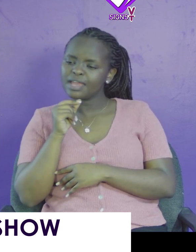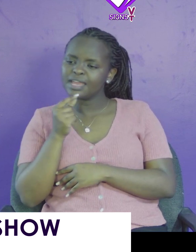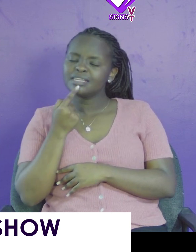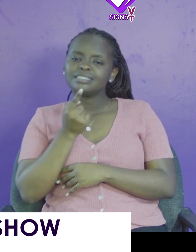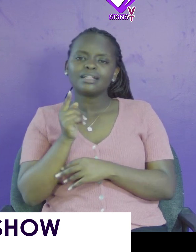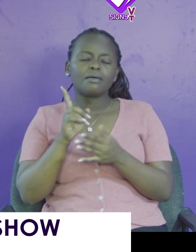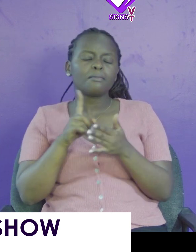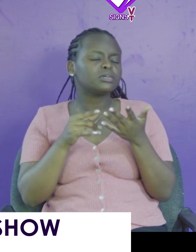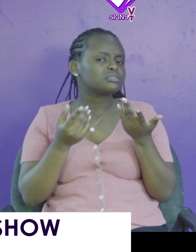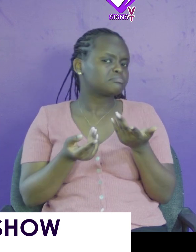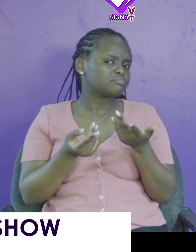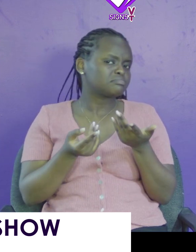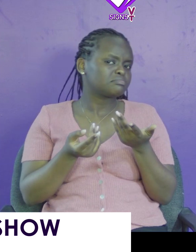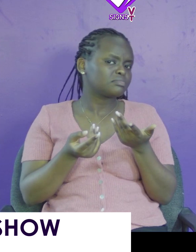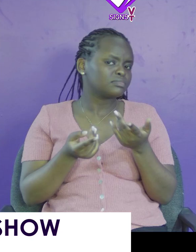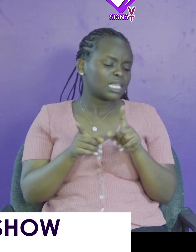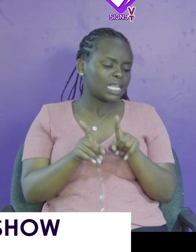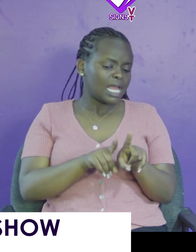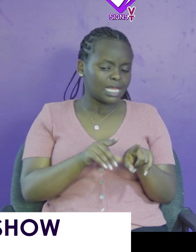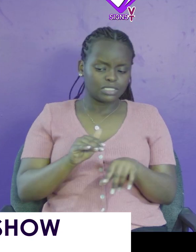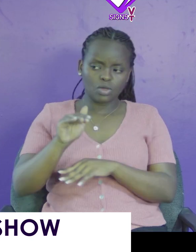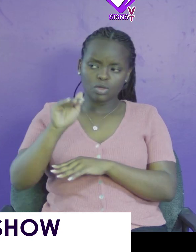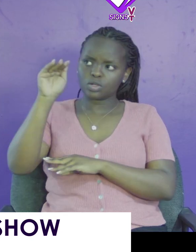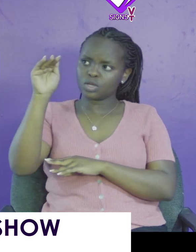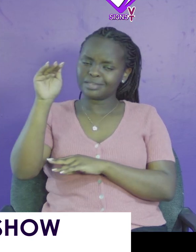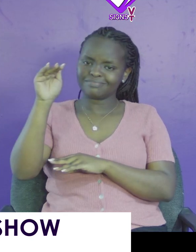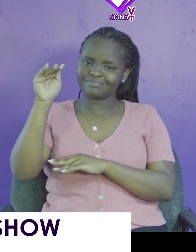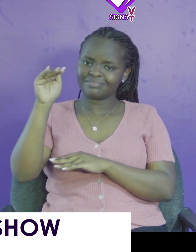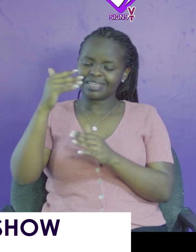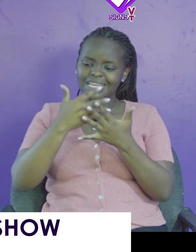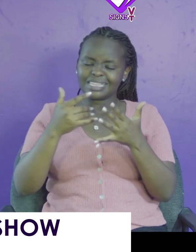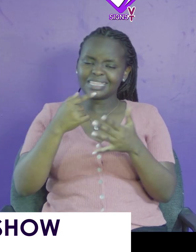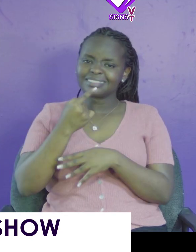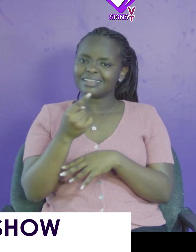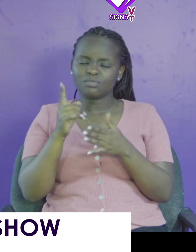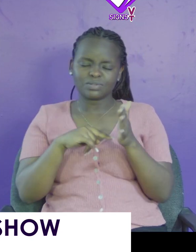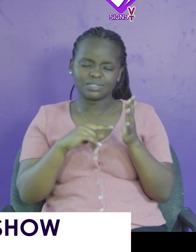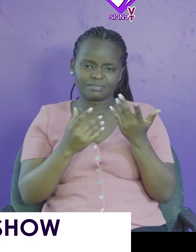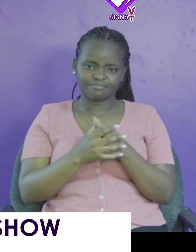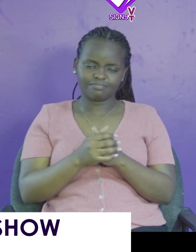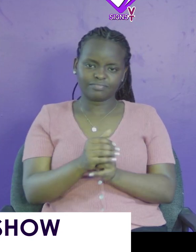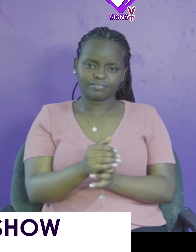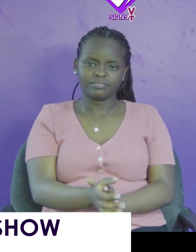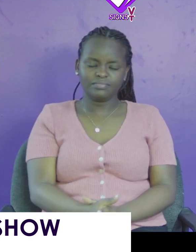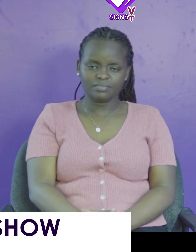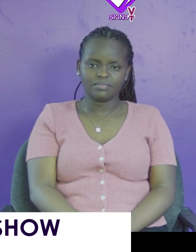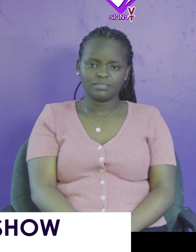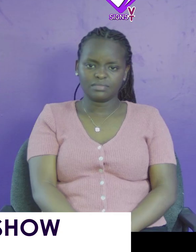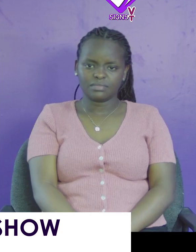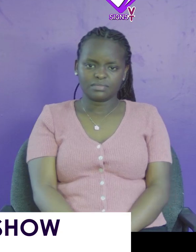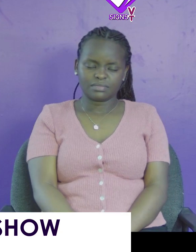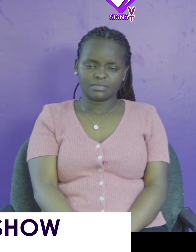tell them that as you're growing to be a man, what are some of the things you would tell them? The one thing that the church is doing right